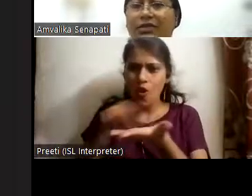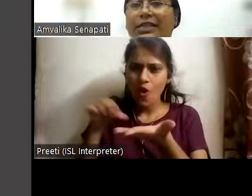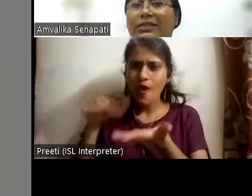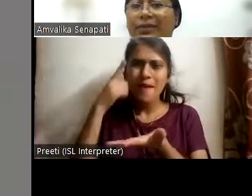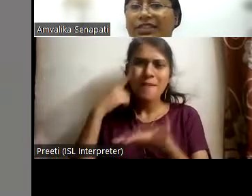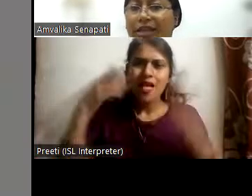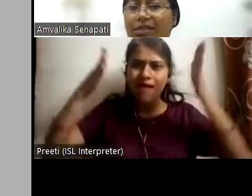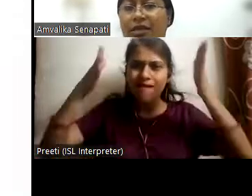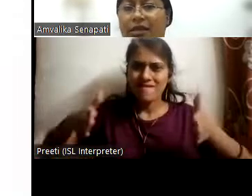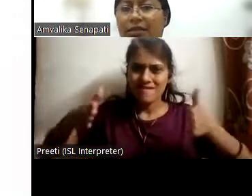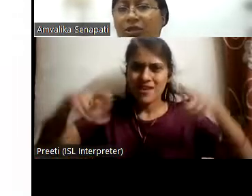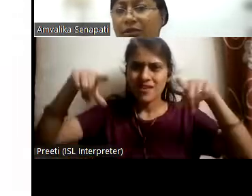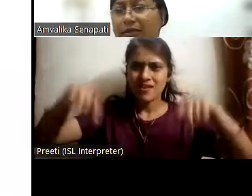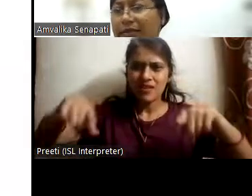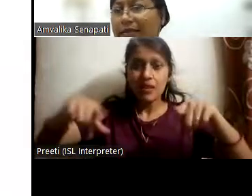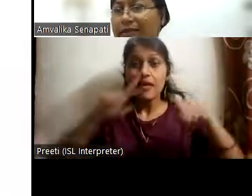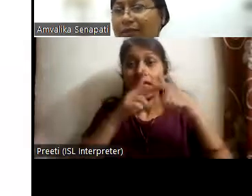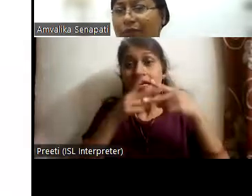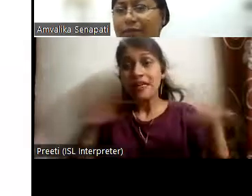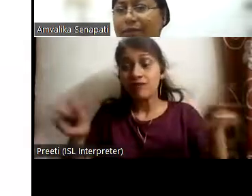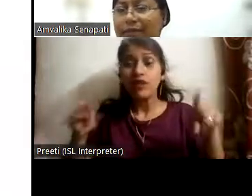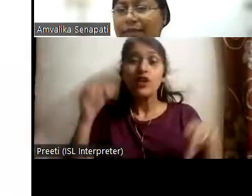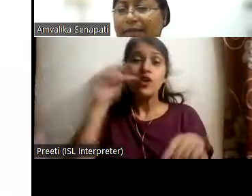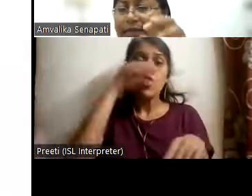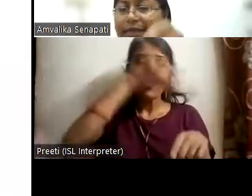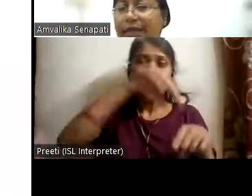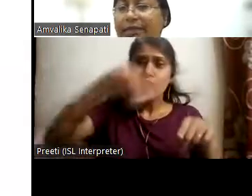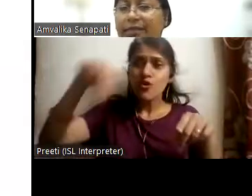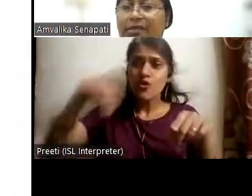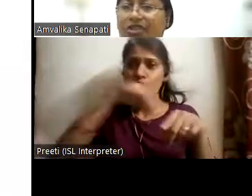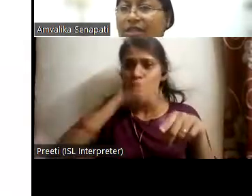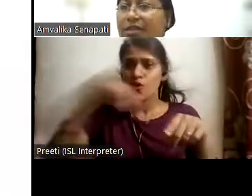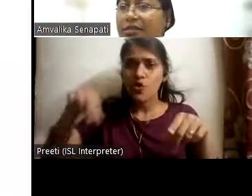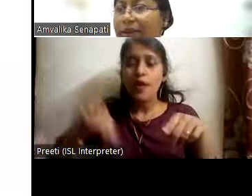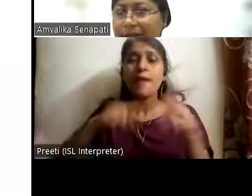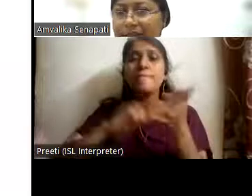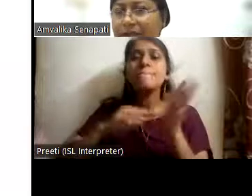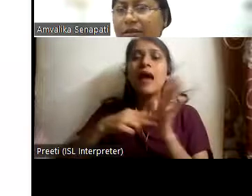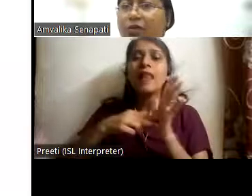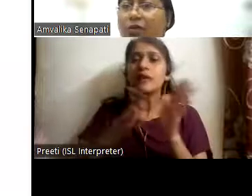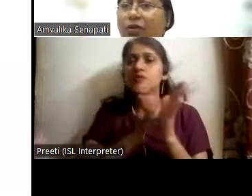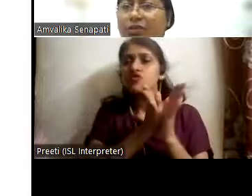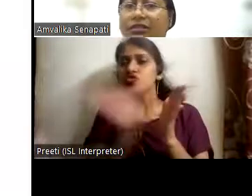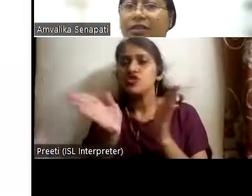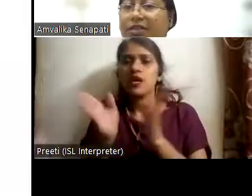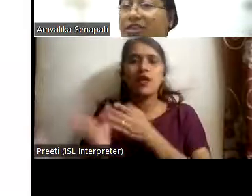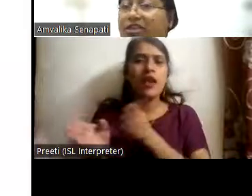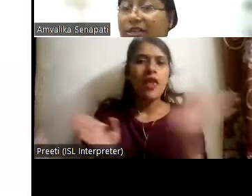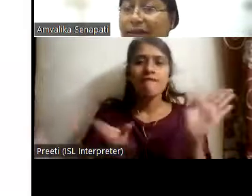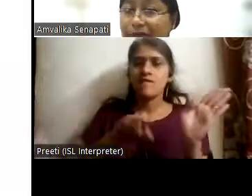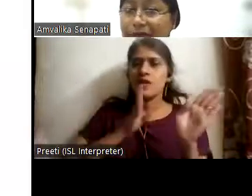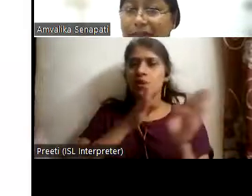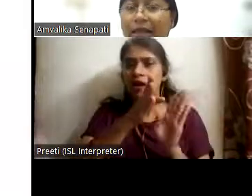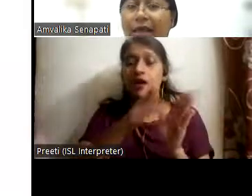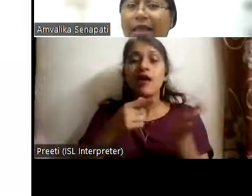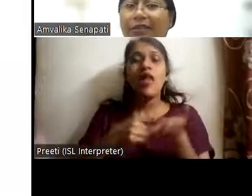the tiles will change. These dotted tiles will basically indicate that there's a change in direction or that there's a change